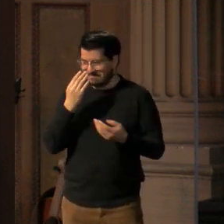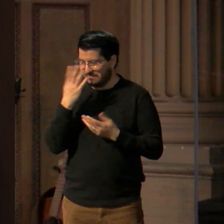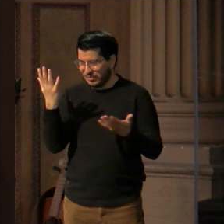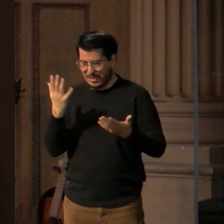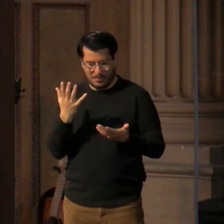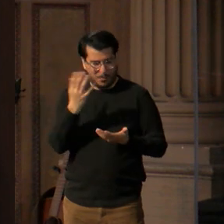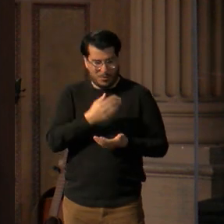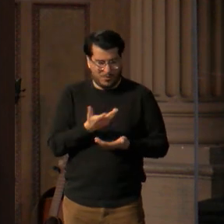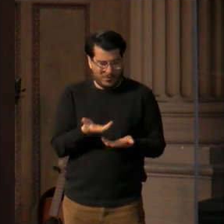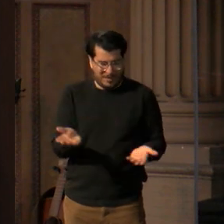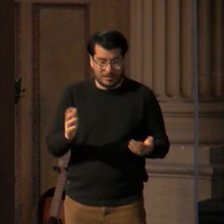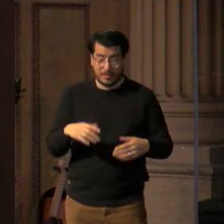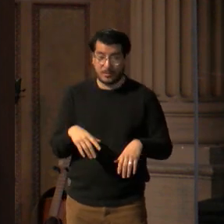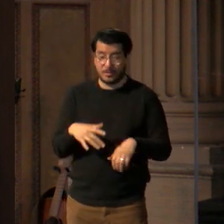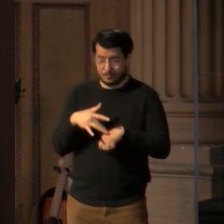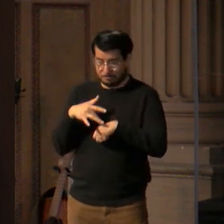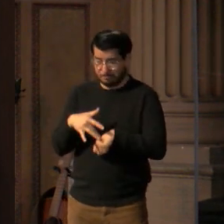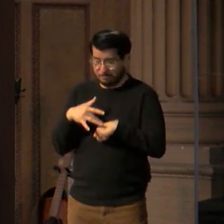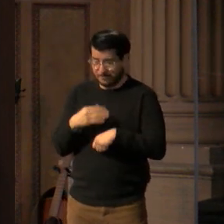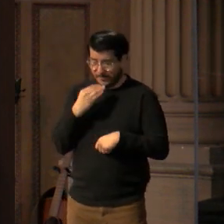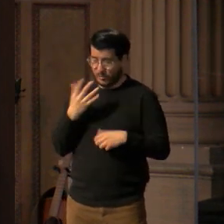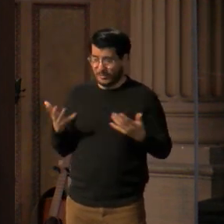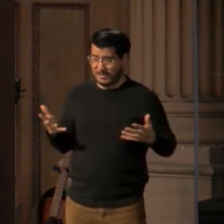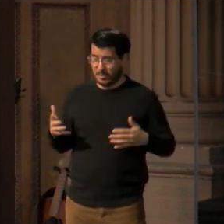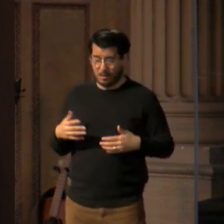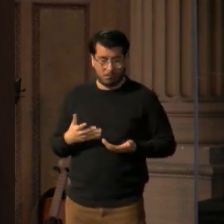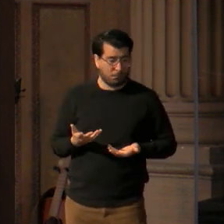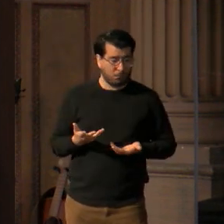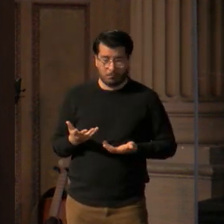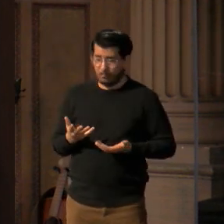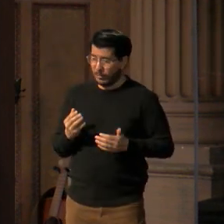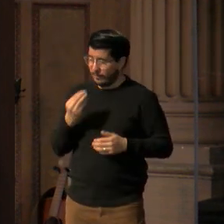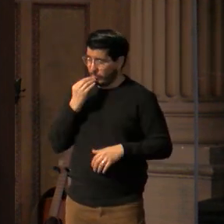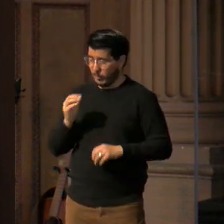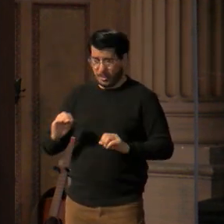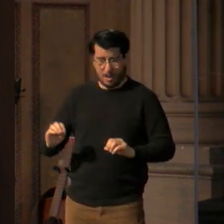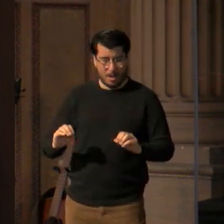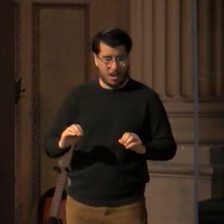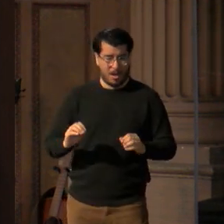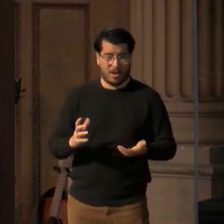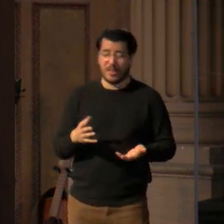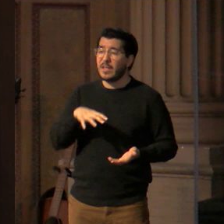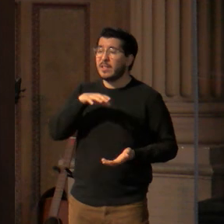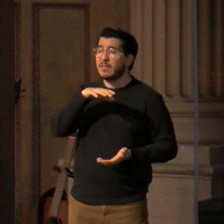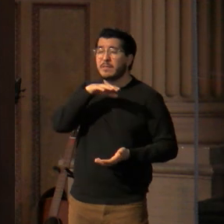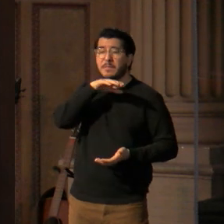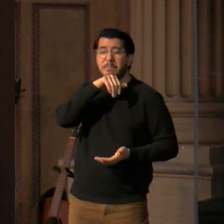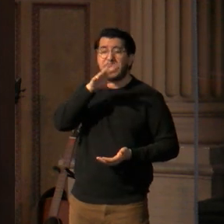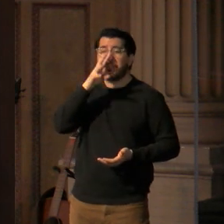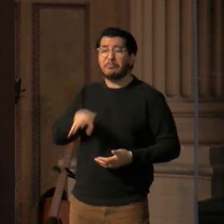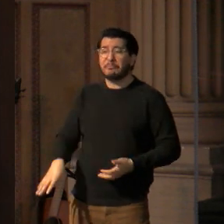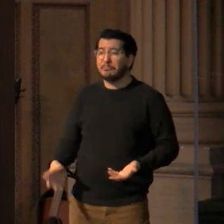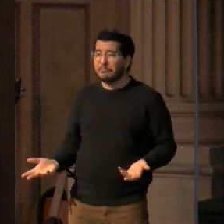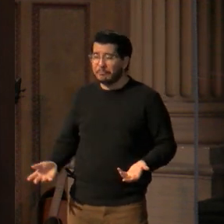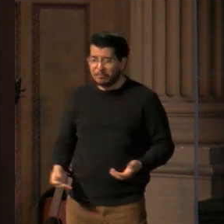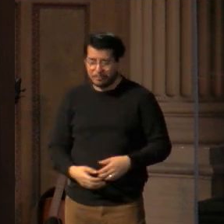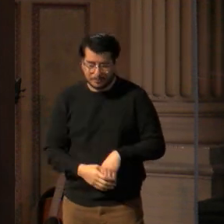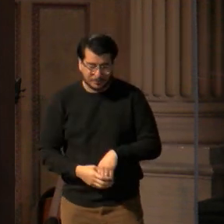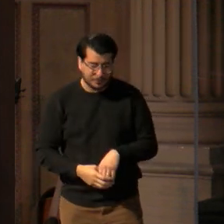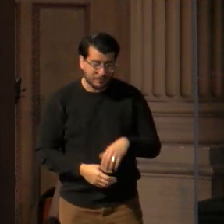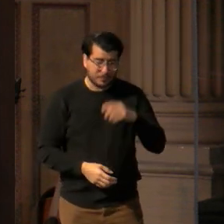beautiful. They're just interested in food. And so if there's not food in it for them, then pigs aren't interested. And now obviously,